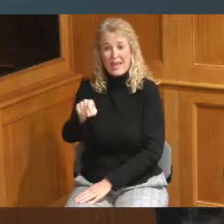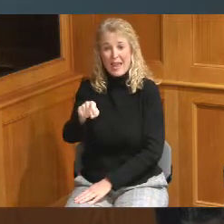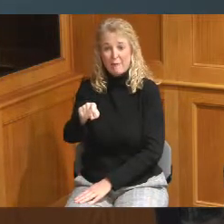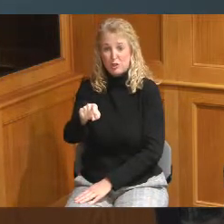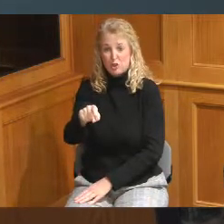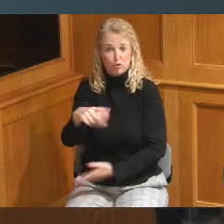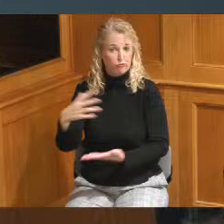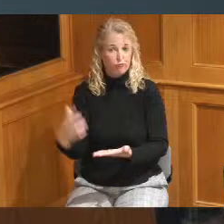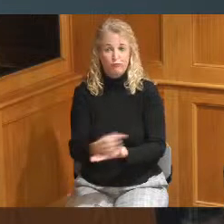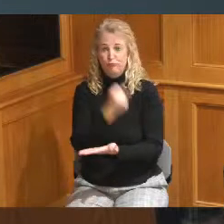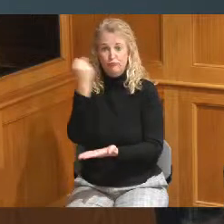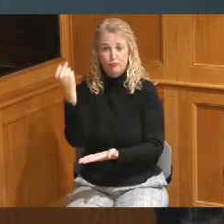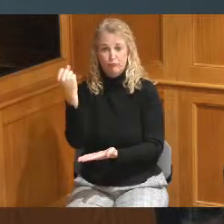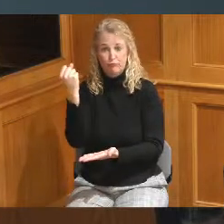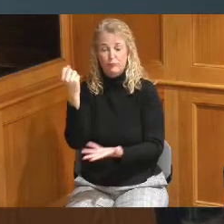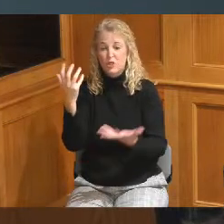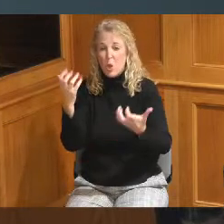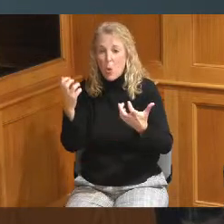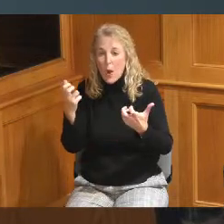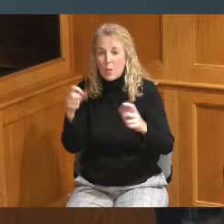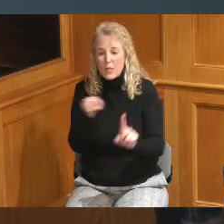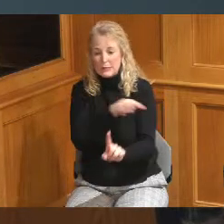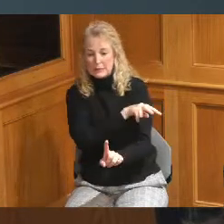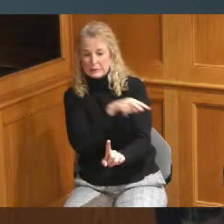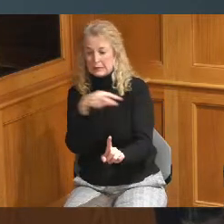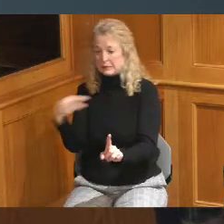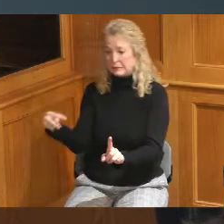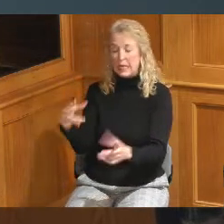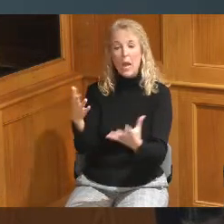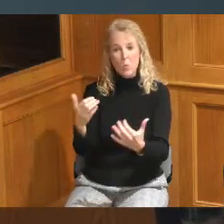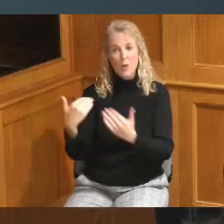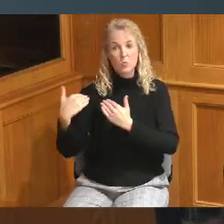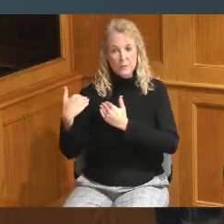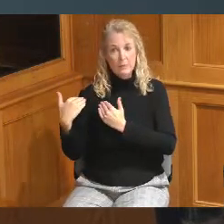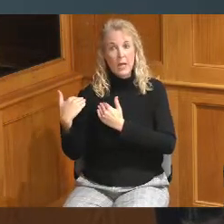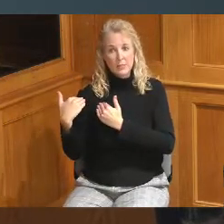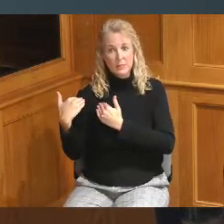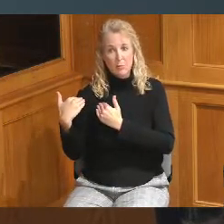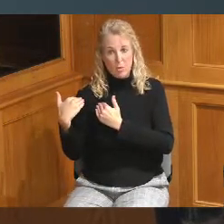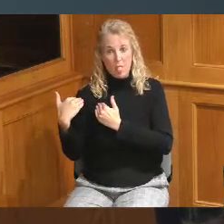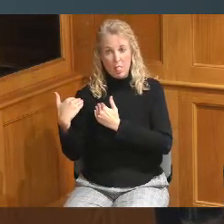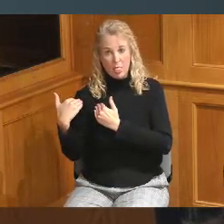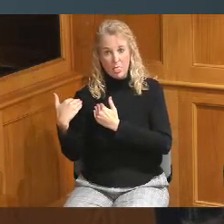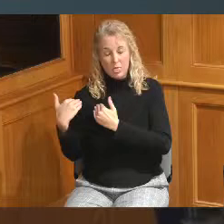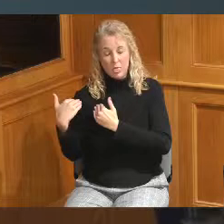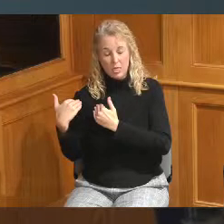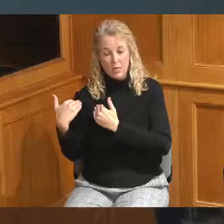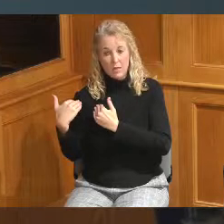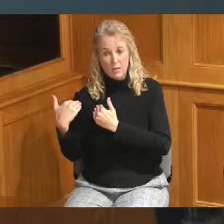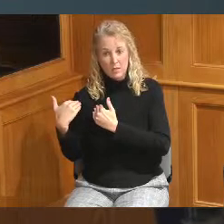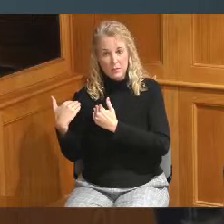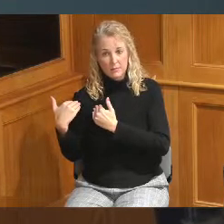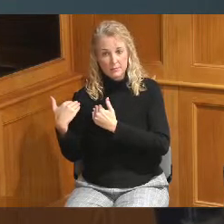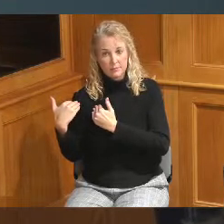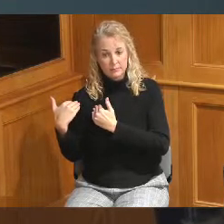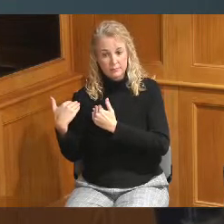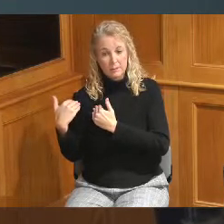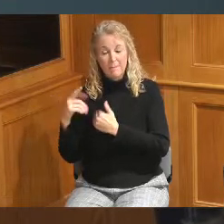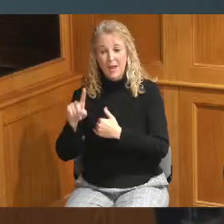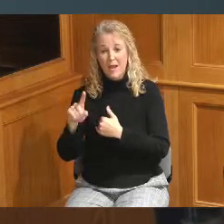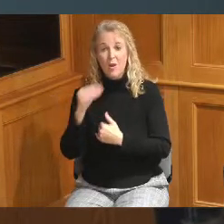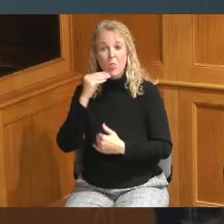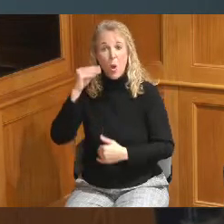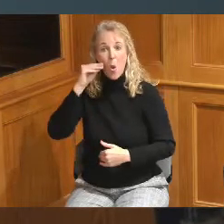that I'm trying to look at it in a responsible way. But we have a responsibility to the homeowners